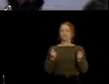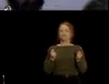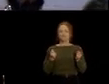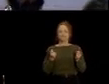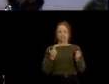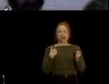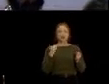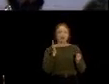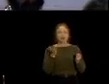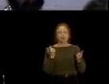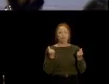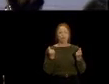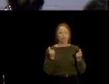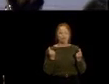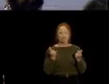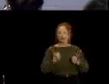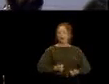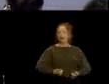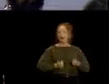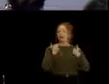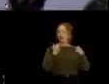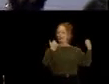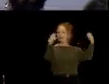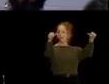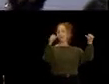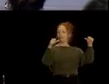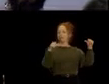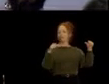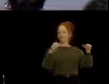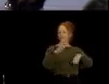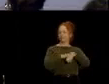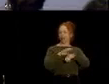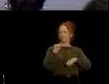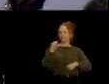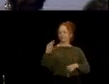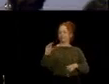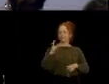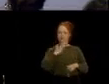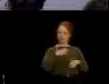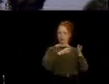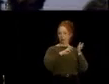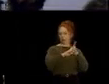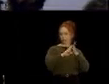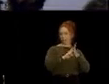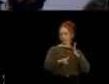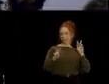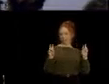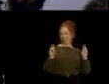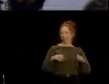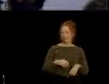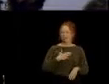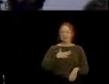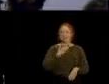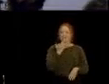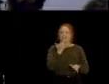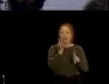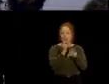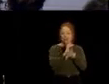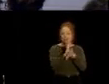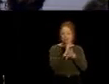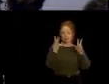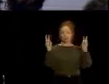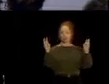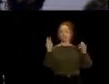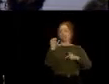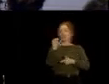I'll live post about them on social media. So my favorite movie in the world is A Walk to Remember.